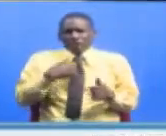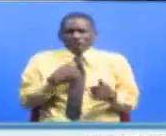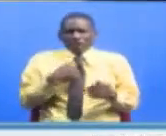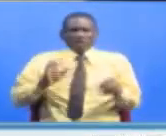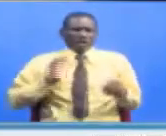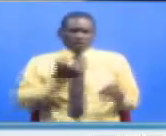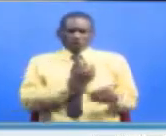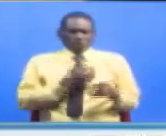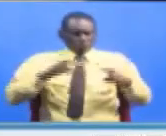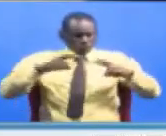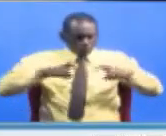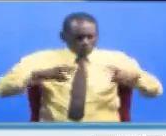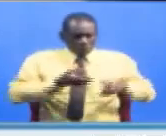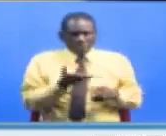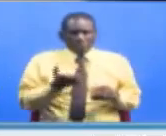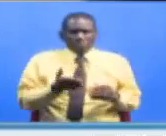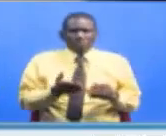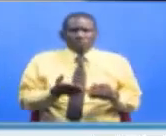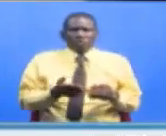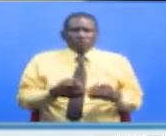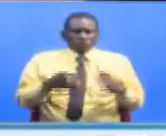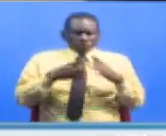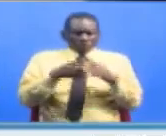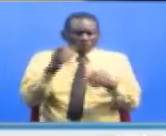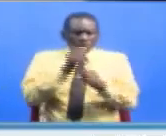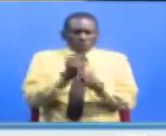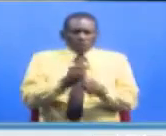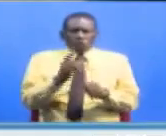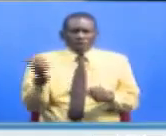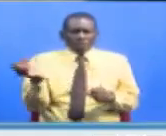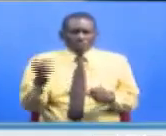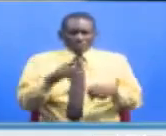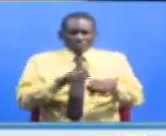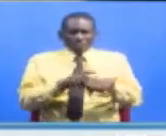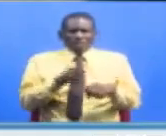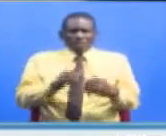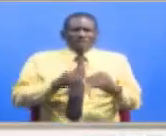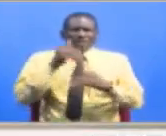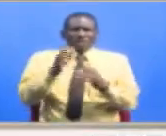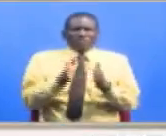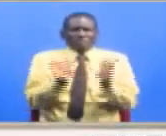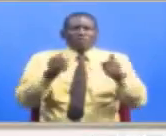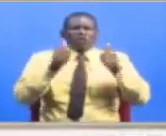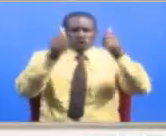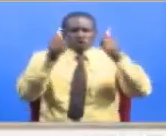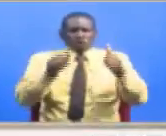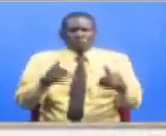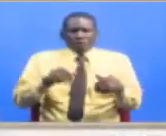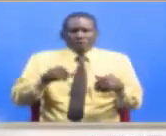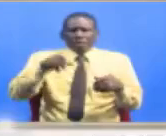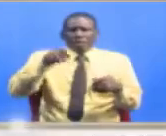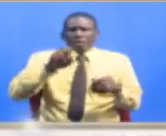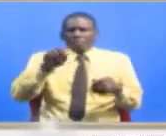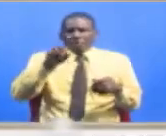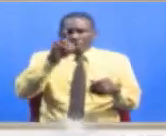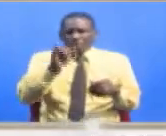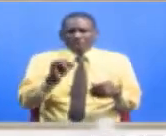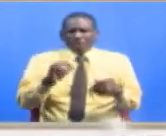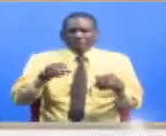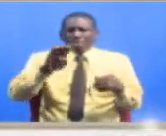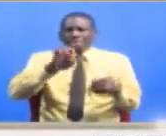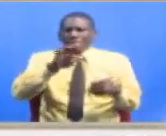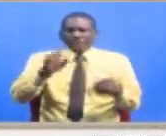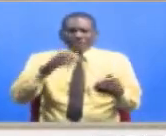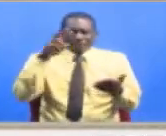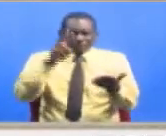to scrutinize them plans to start its work in a month's time. This follows a public notice by the Pending Bills Verification Committee